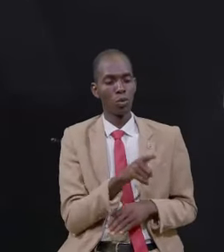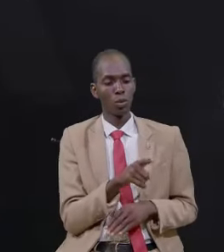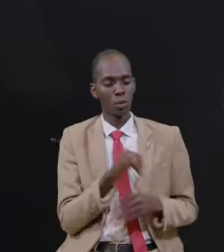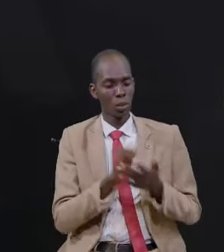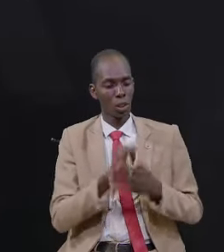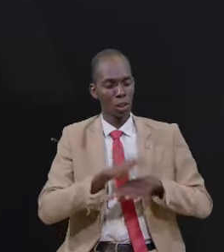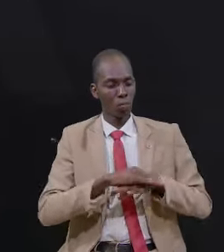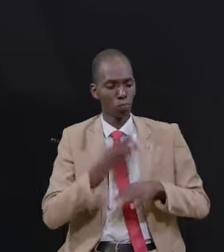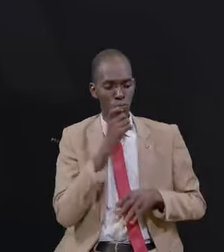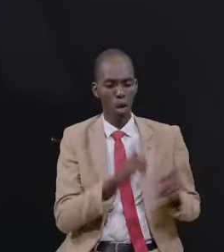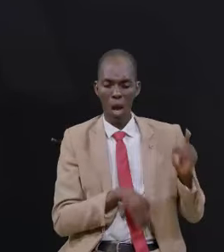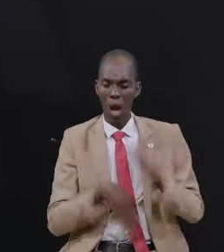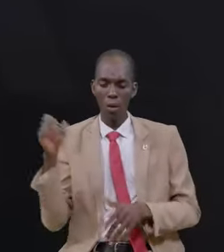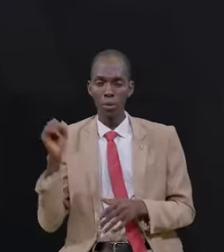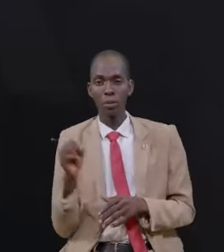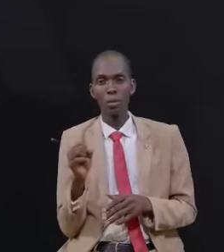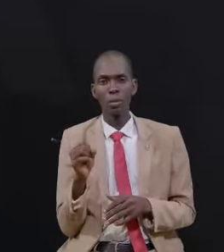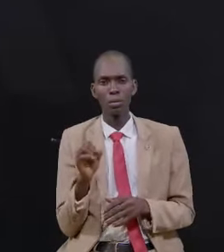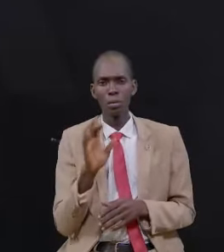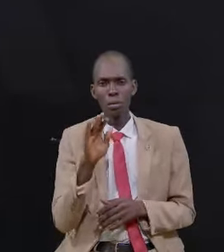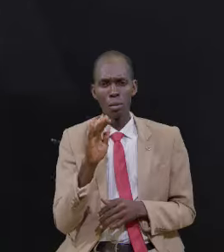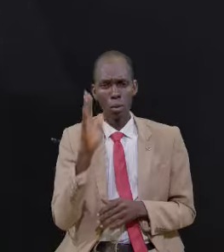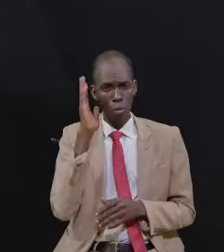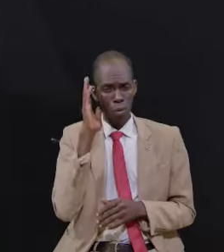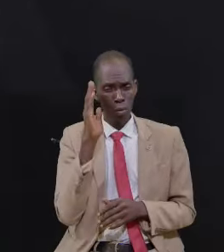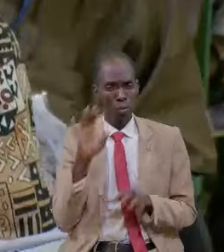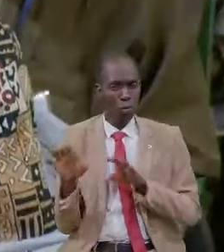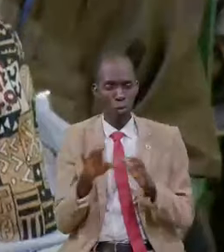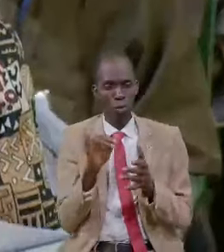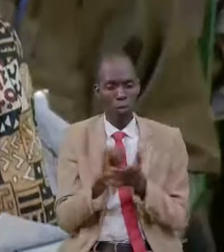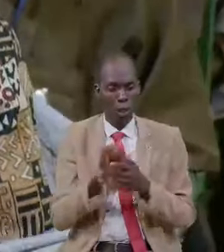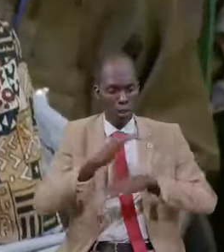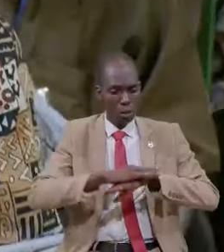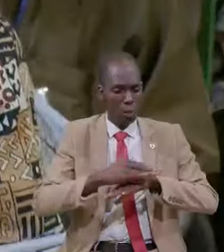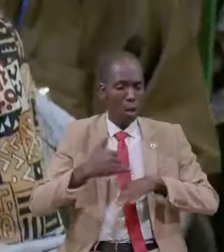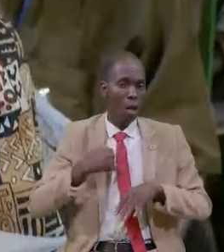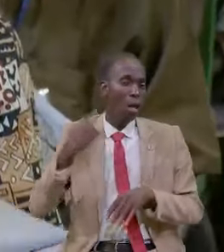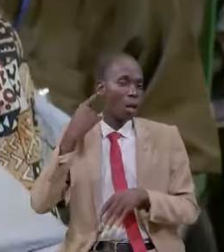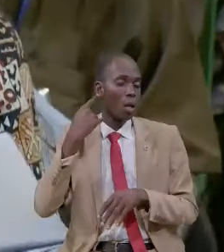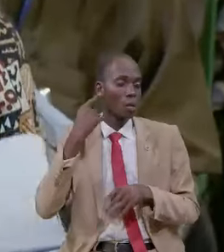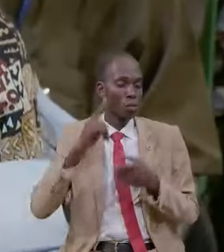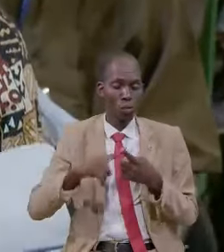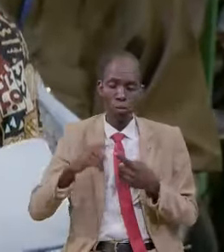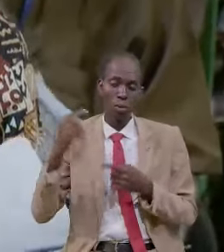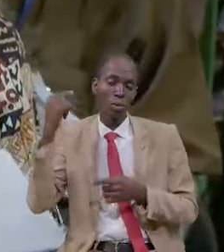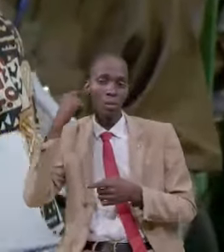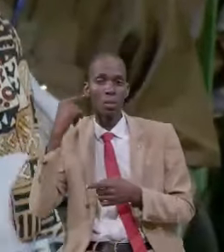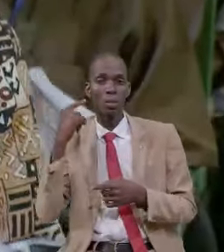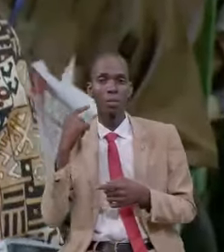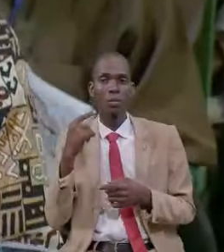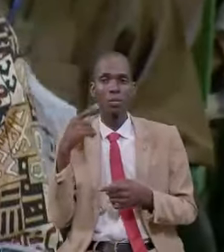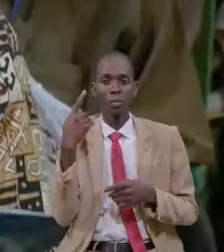there. Does the table have ears to hear? The table will